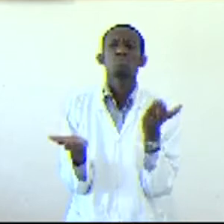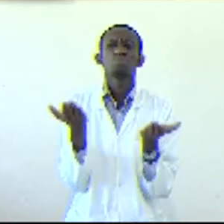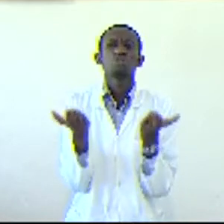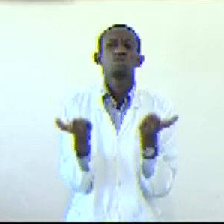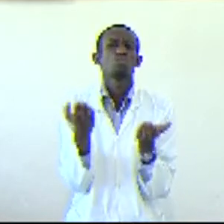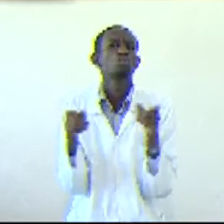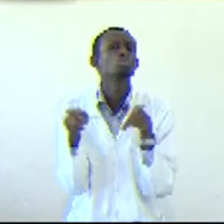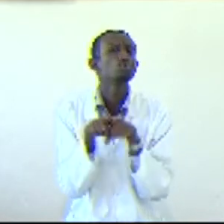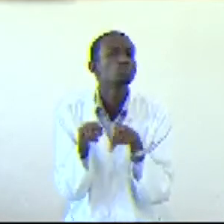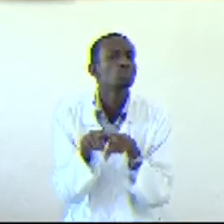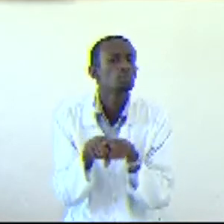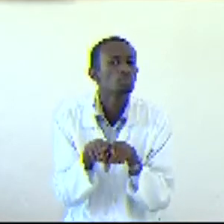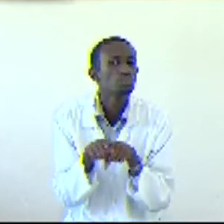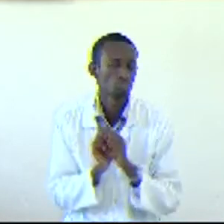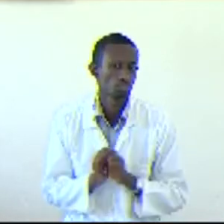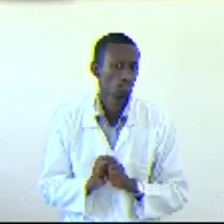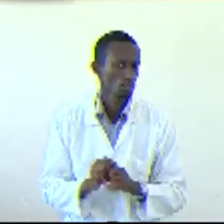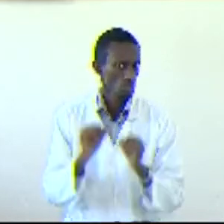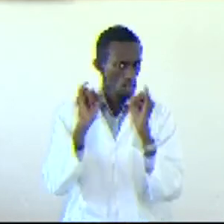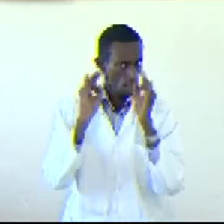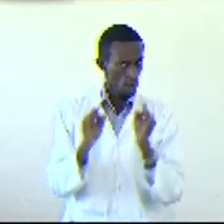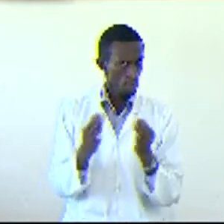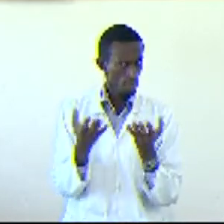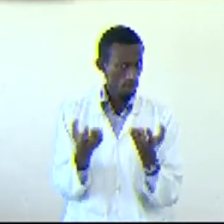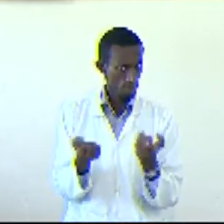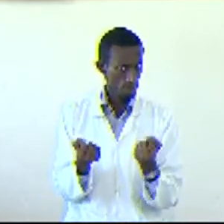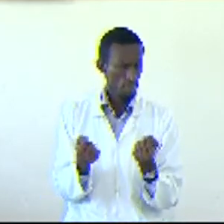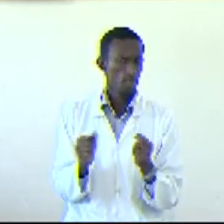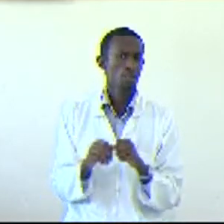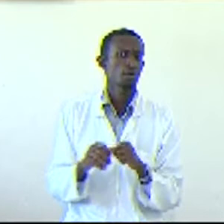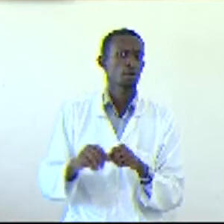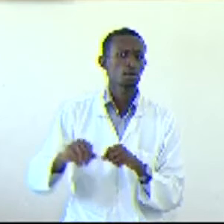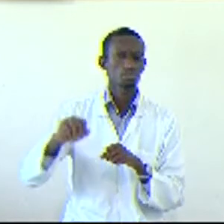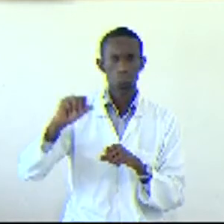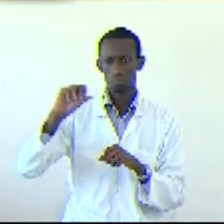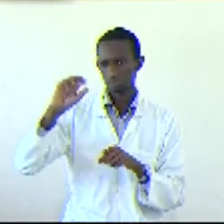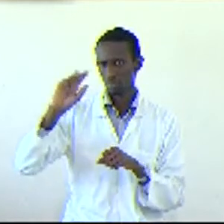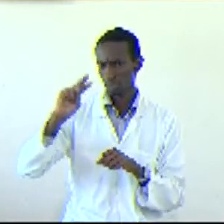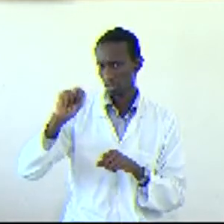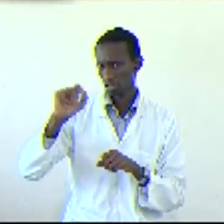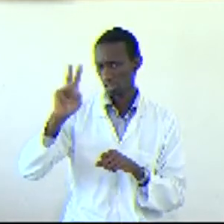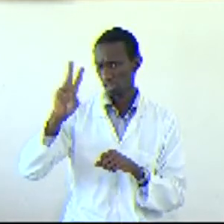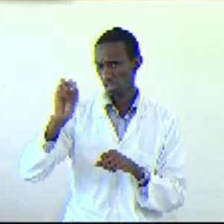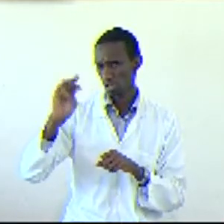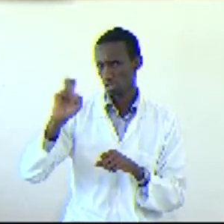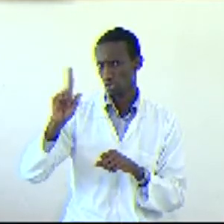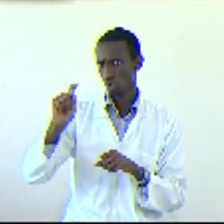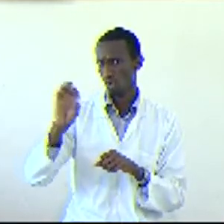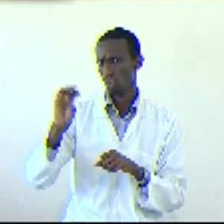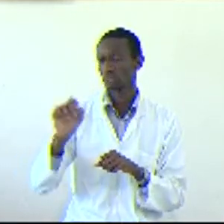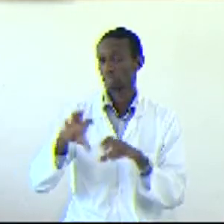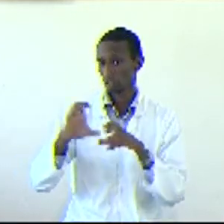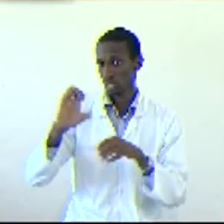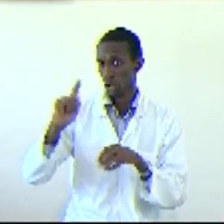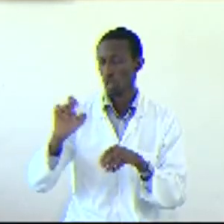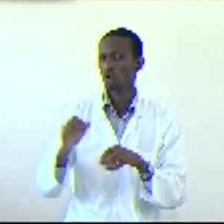of the Newton's clado with a certain velocity before the collision, then we must have one ball with the same velocity